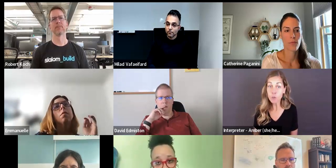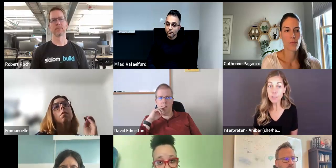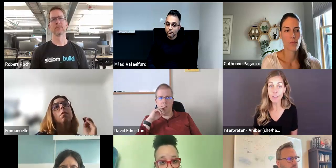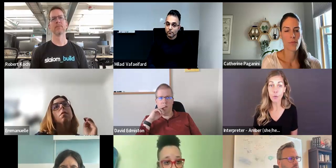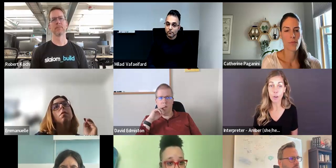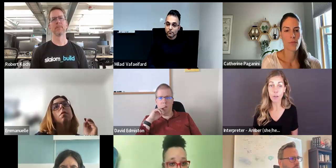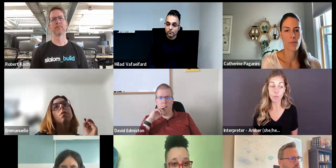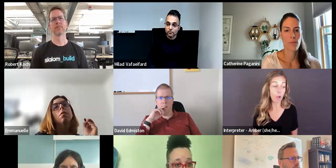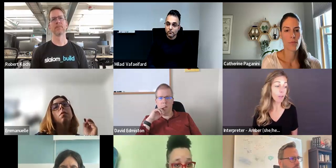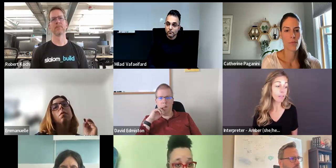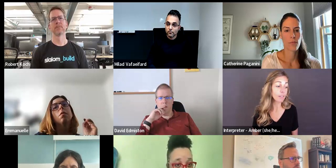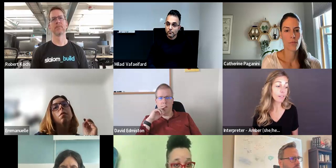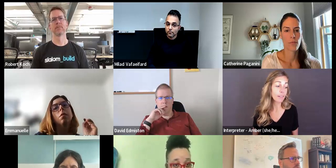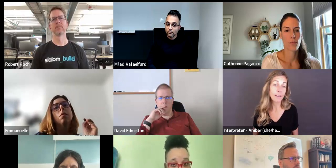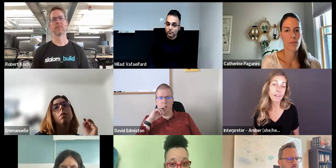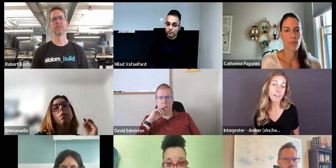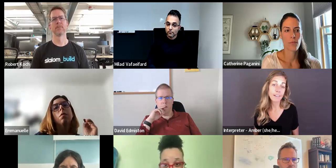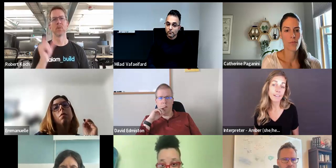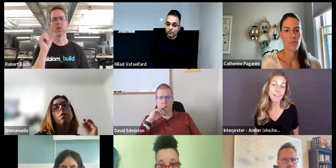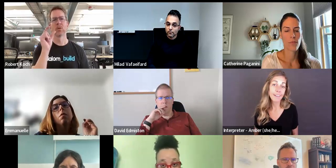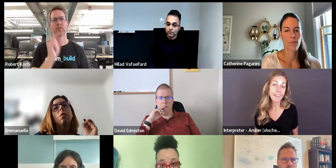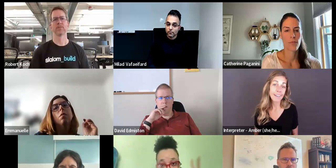Have you looked at the working group docs?